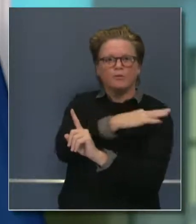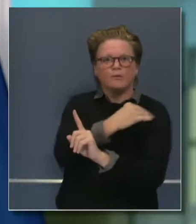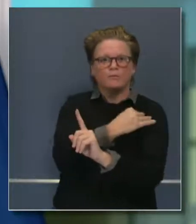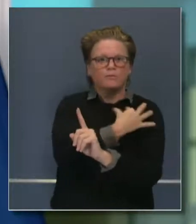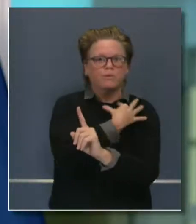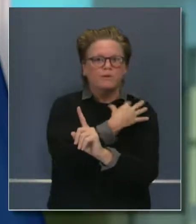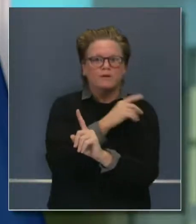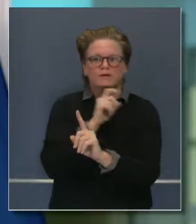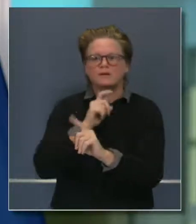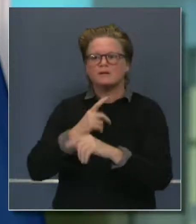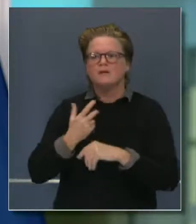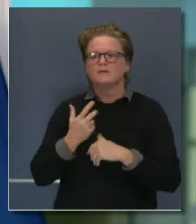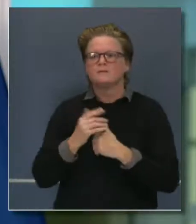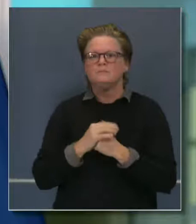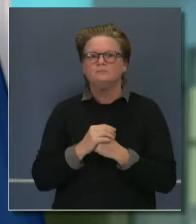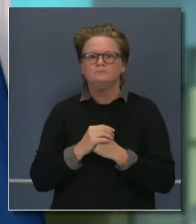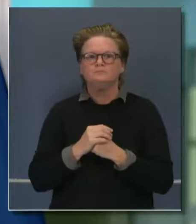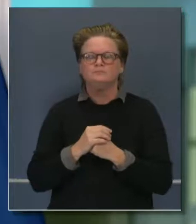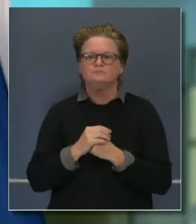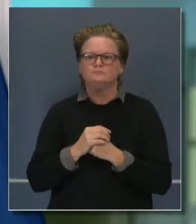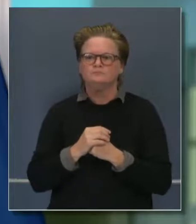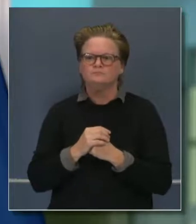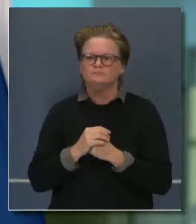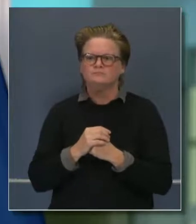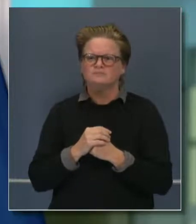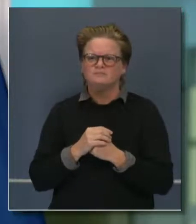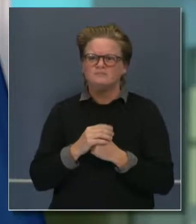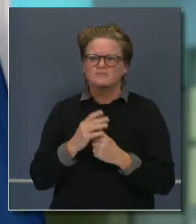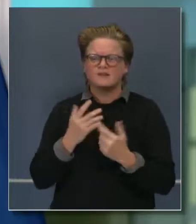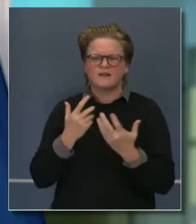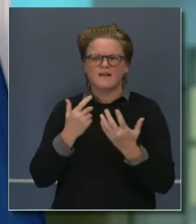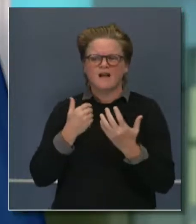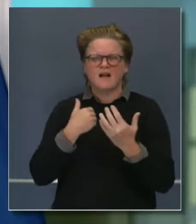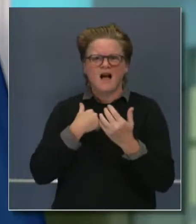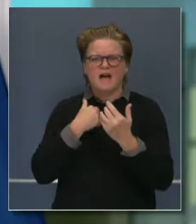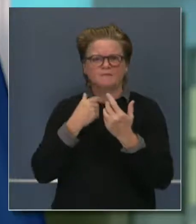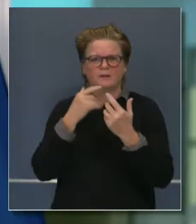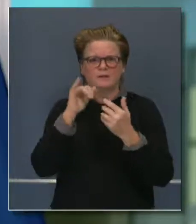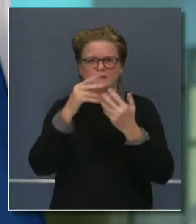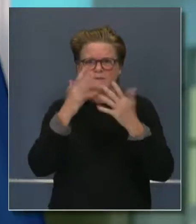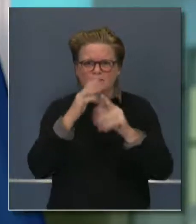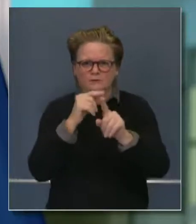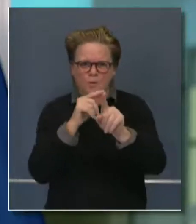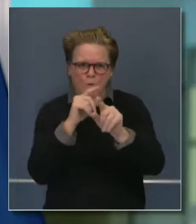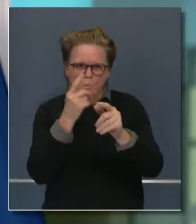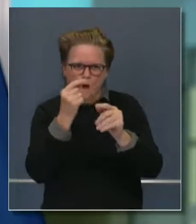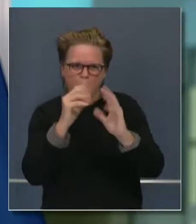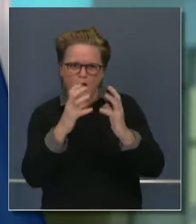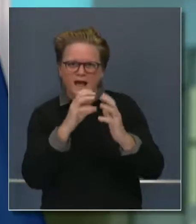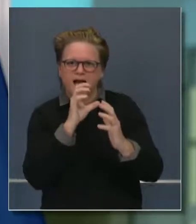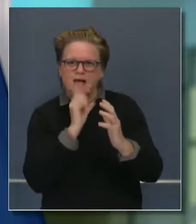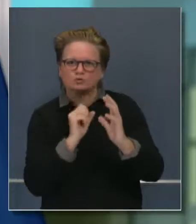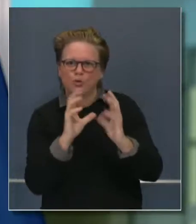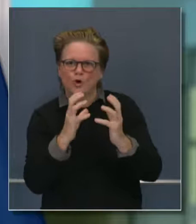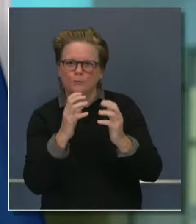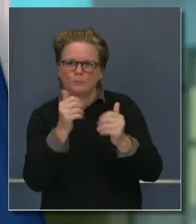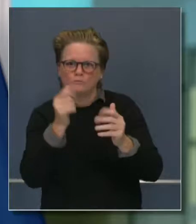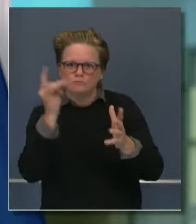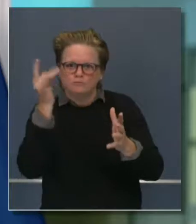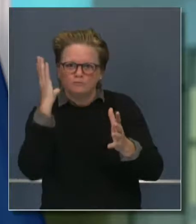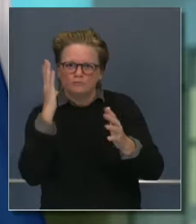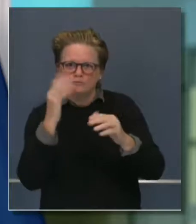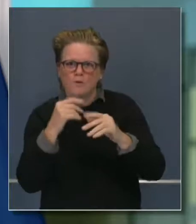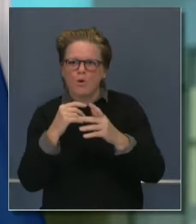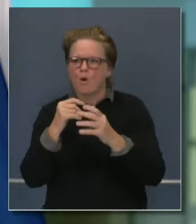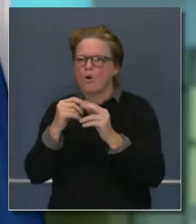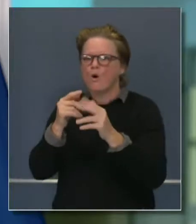or age group or or anything else that's driving the new cases statewide? Thank you, Governor. No, I appreciate it. Good question.